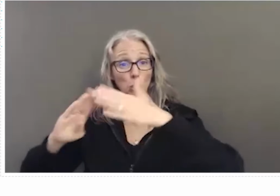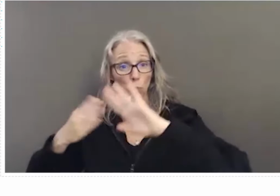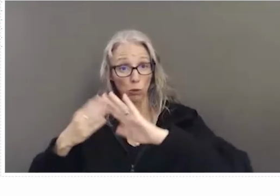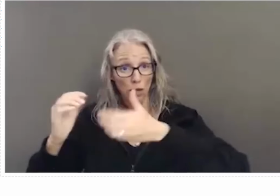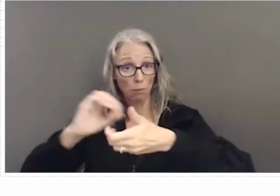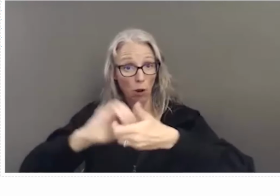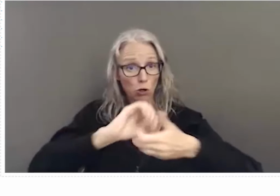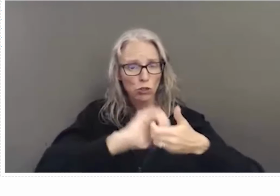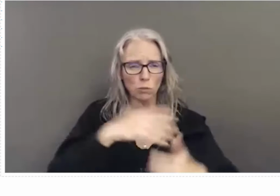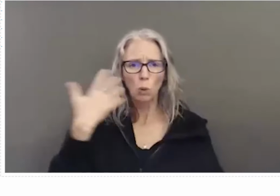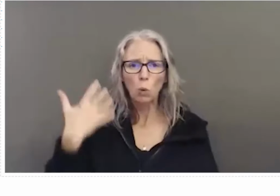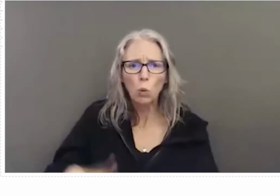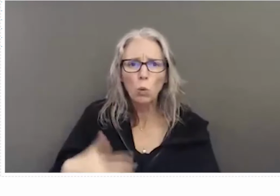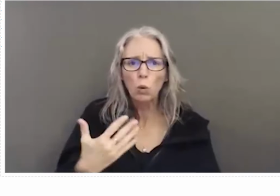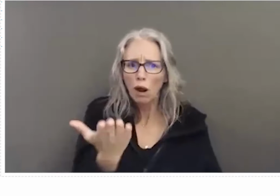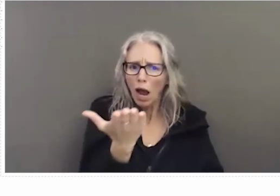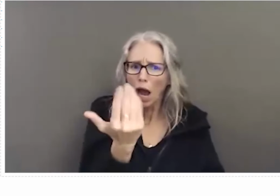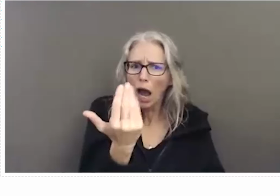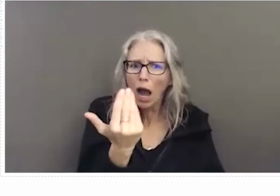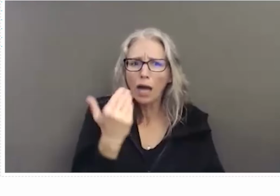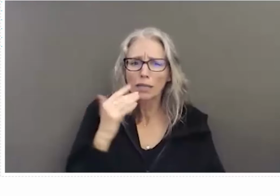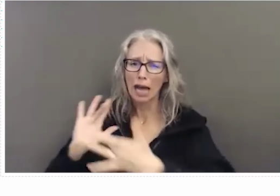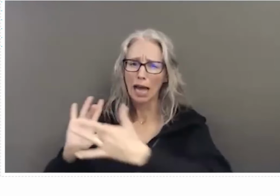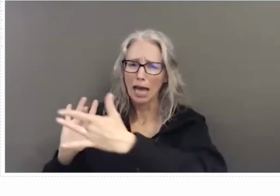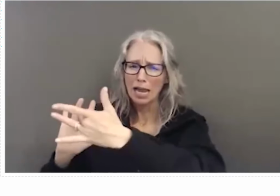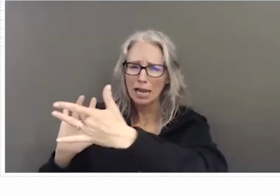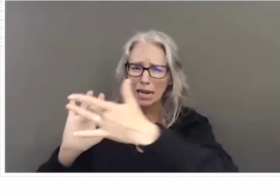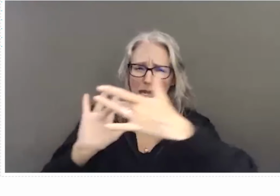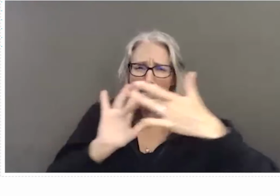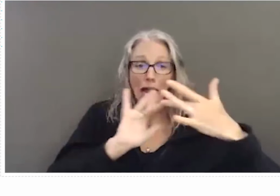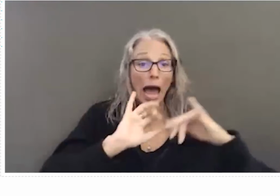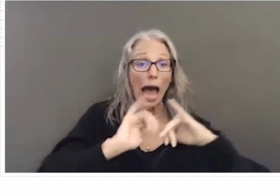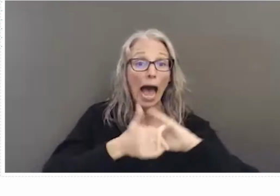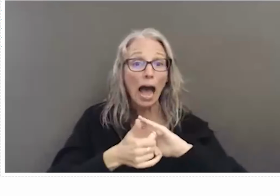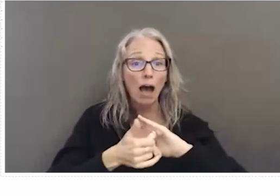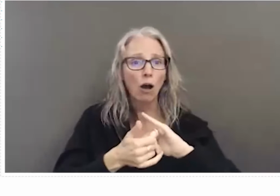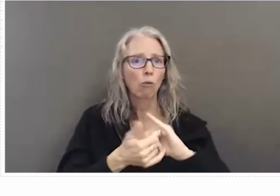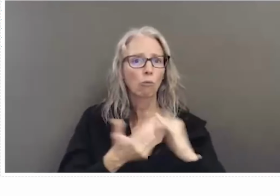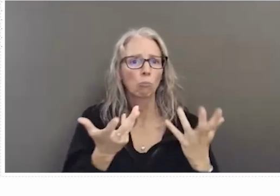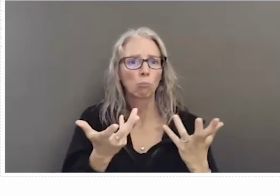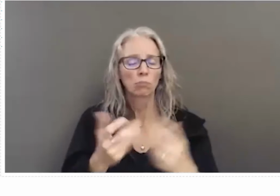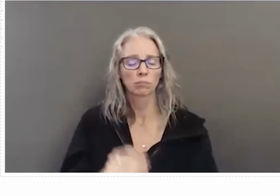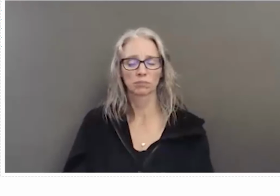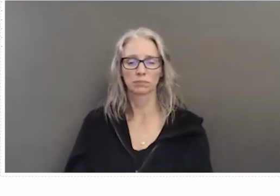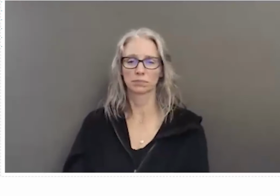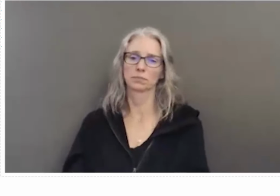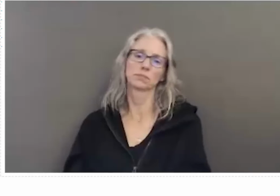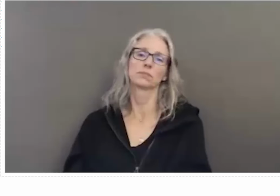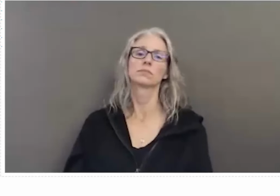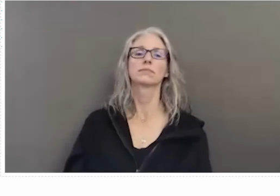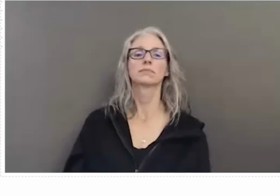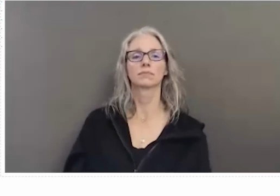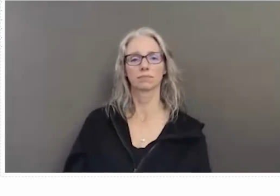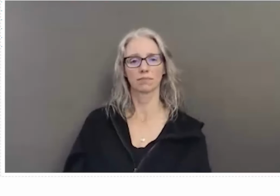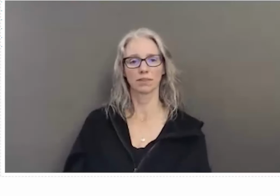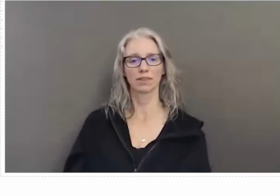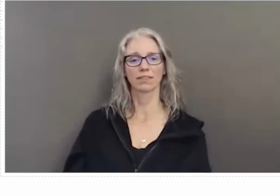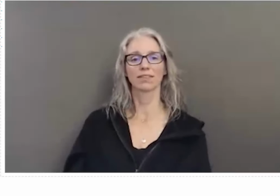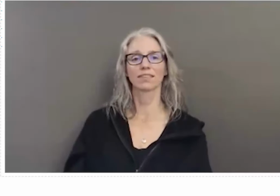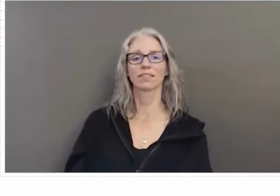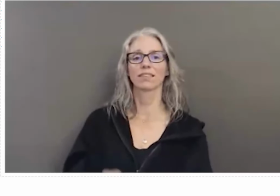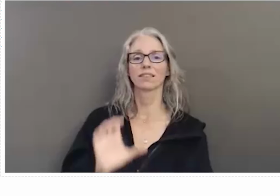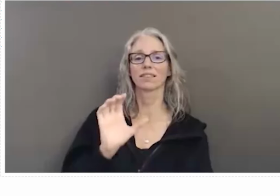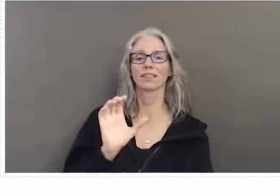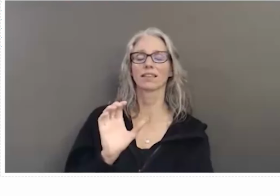We want to know, how did you build those partnerships? If you want to highlight one, that'd be great. Some of that is